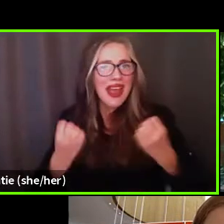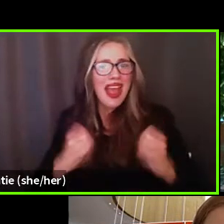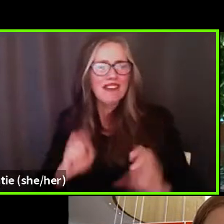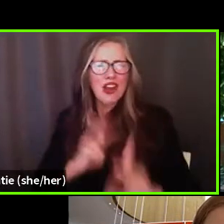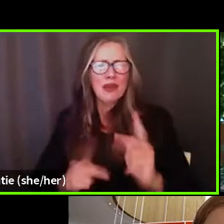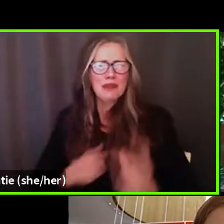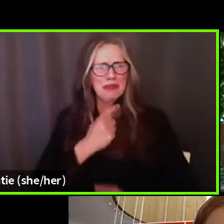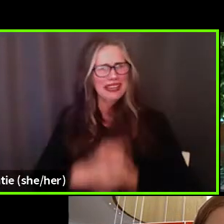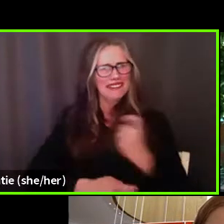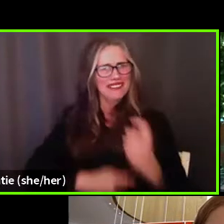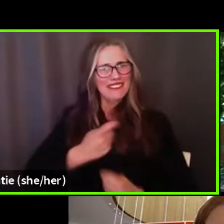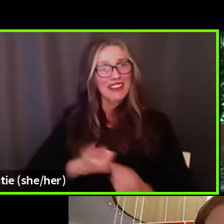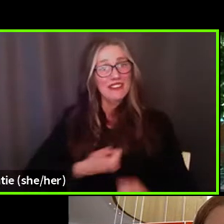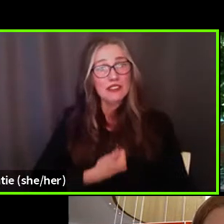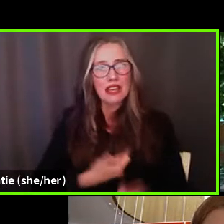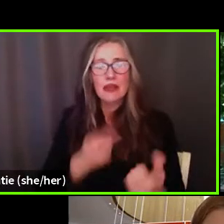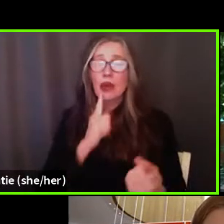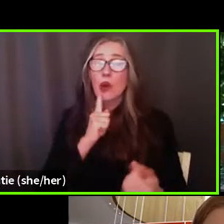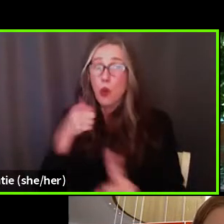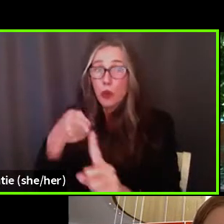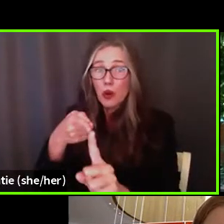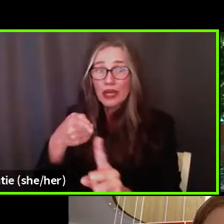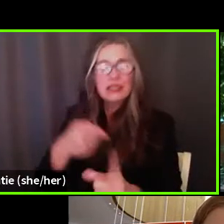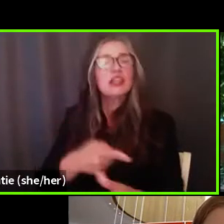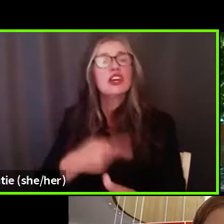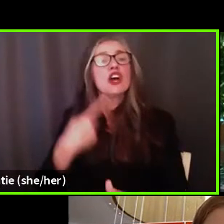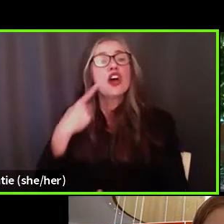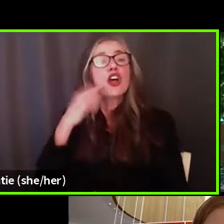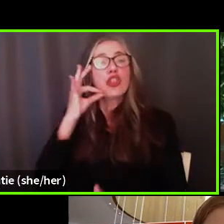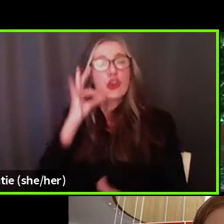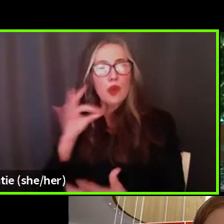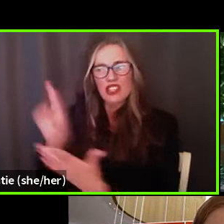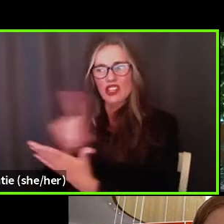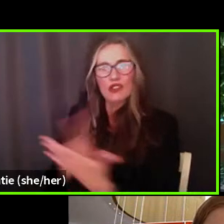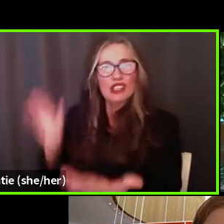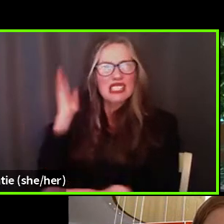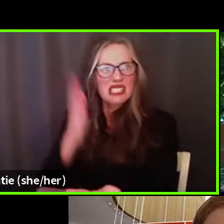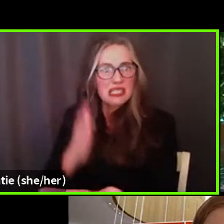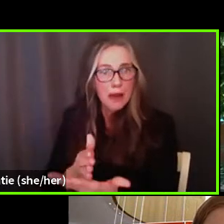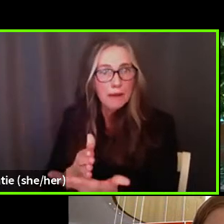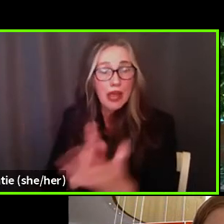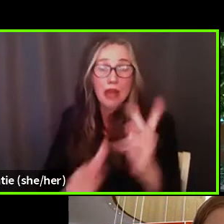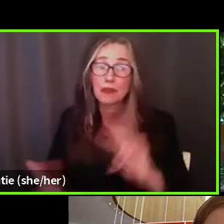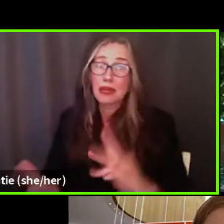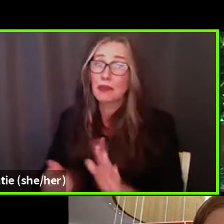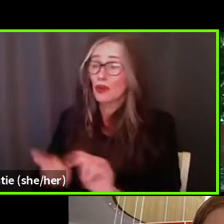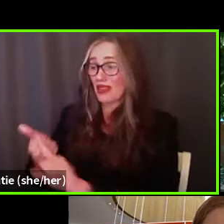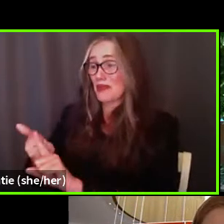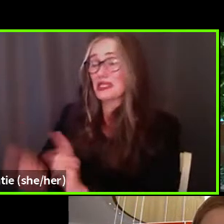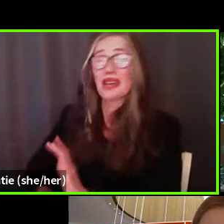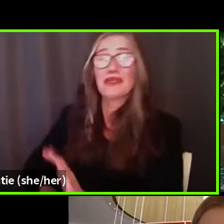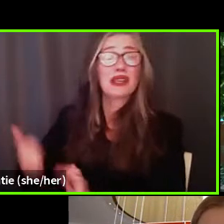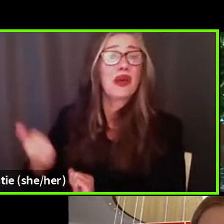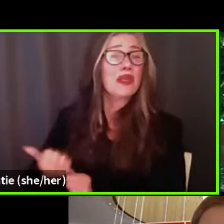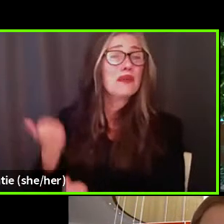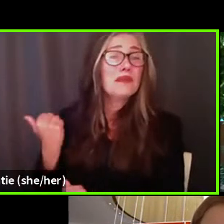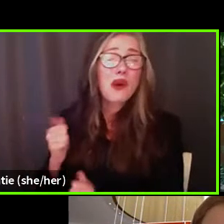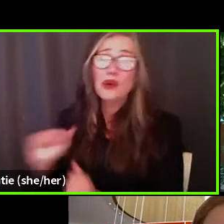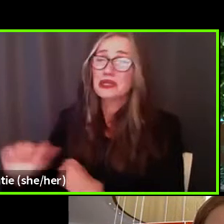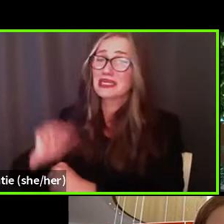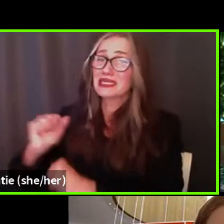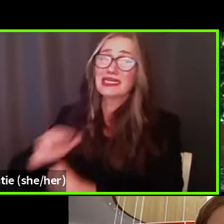racist practice is stopped and that those most vulnerable are really leading this work in a way that promotes healing safety and